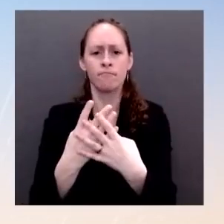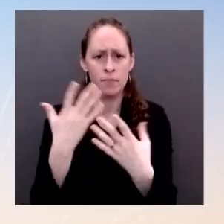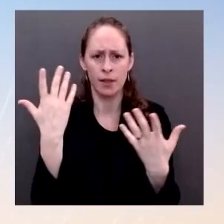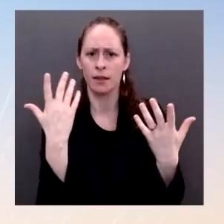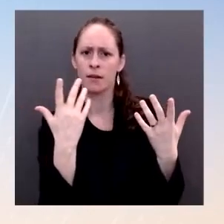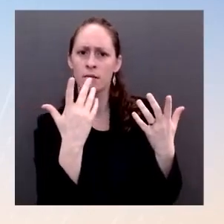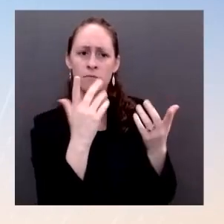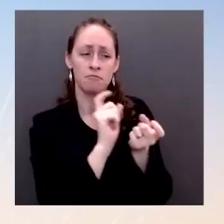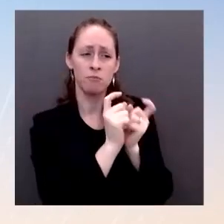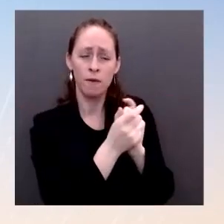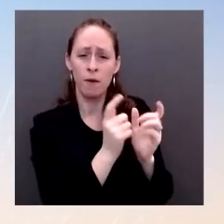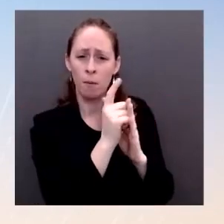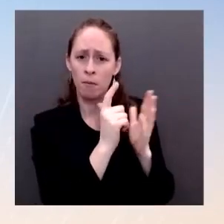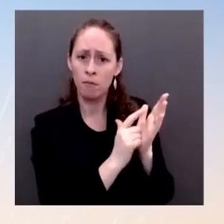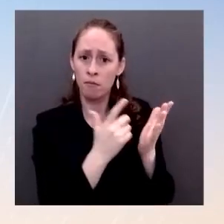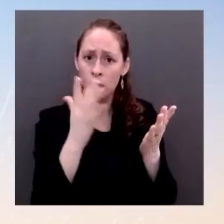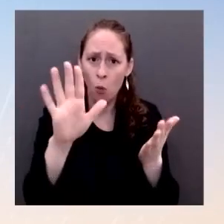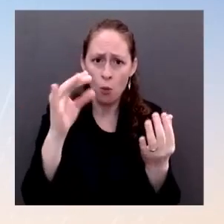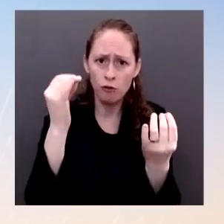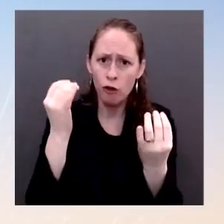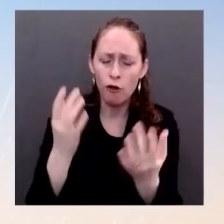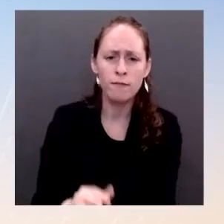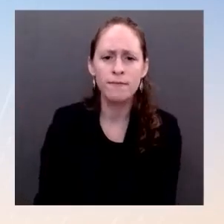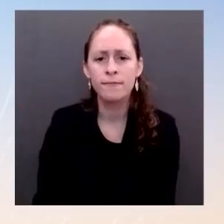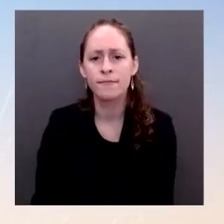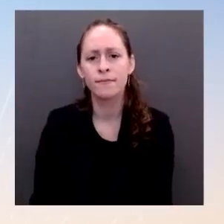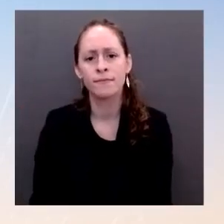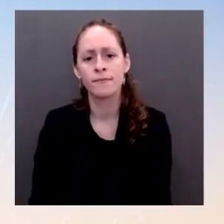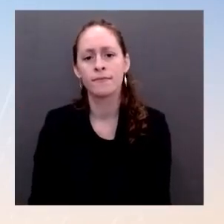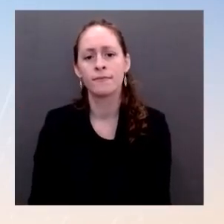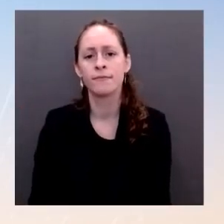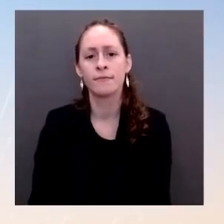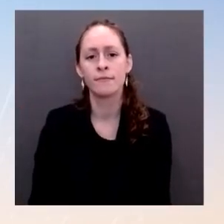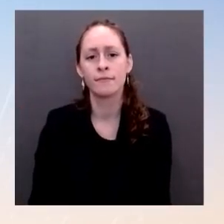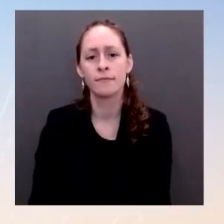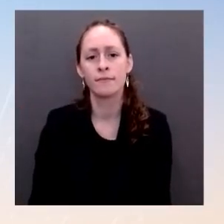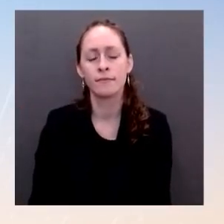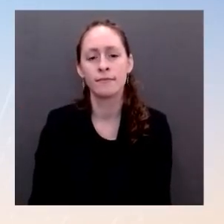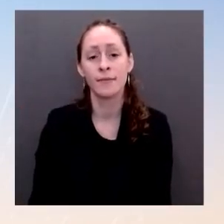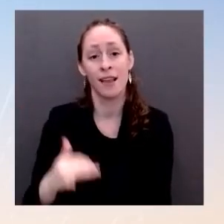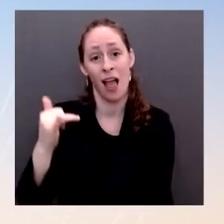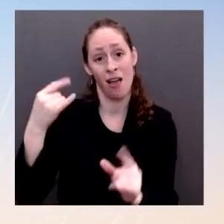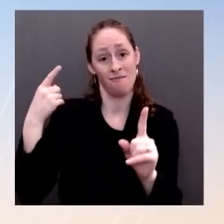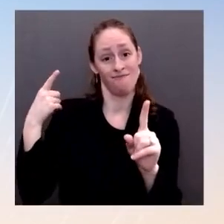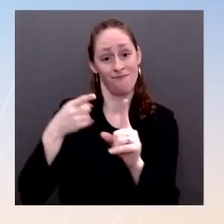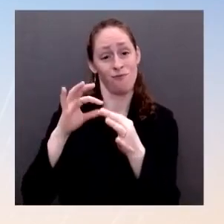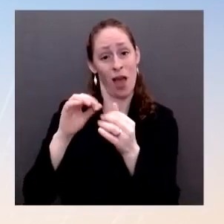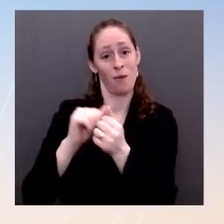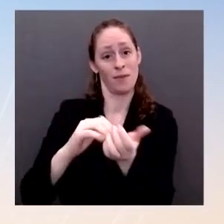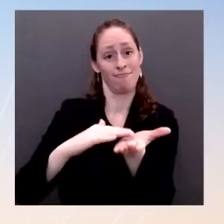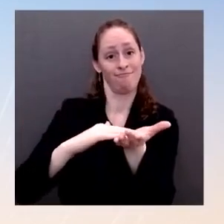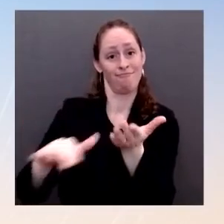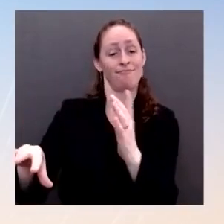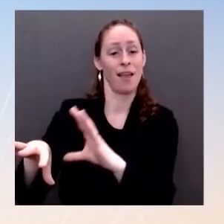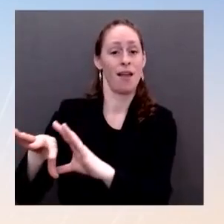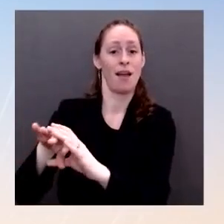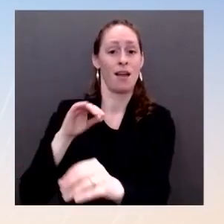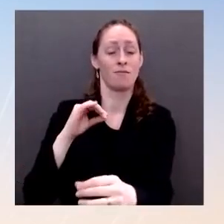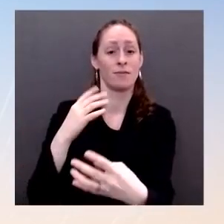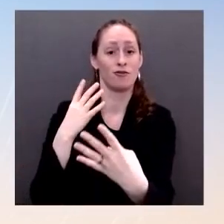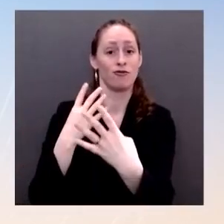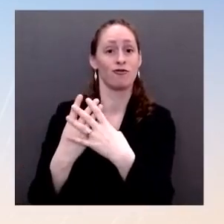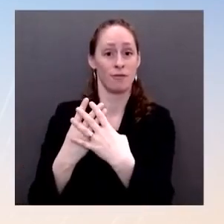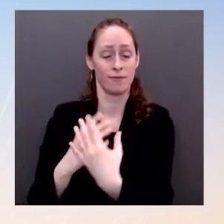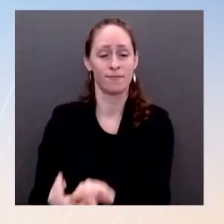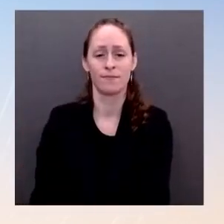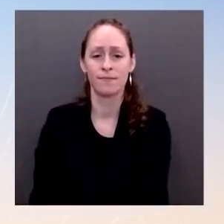bit about the president wanting to deliver on his commitment to consider clemency requests for nonviolent